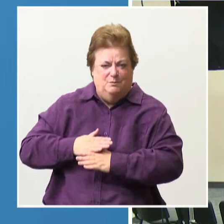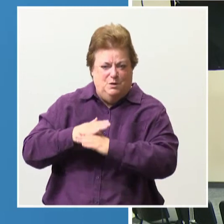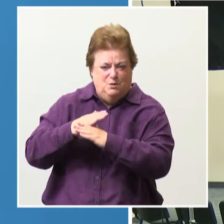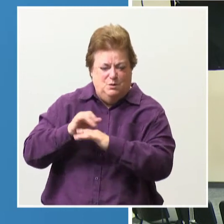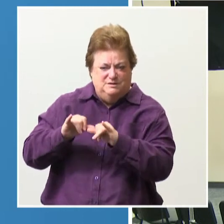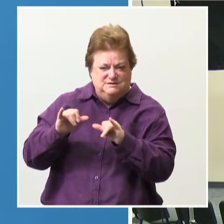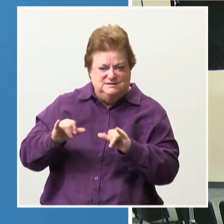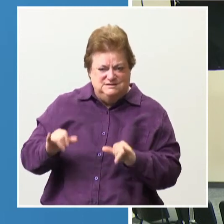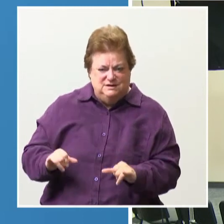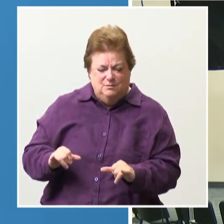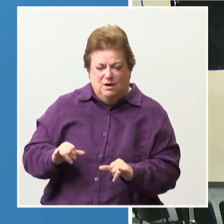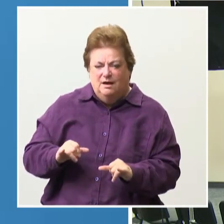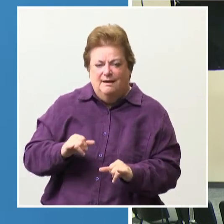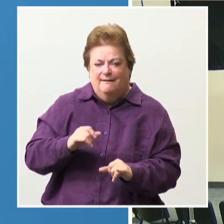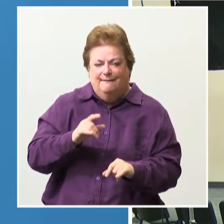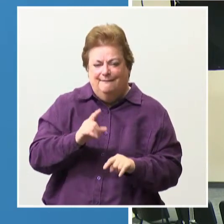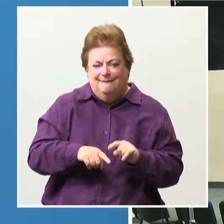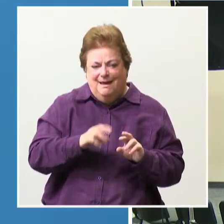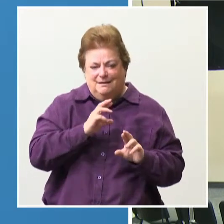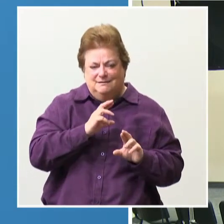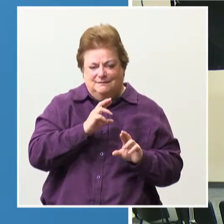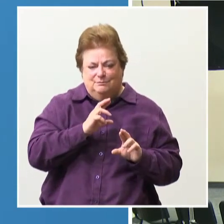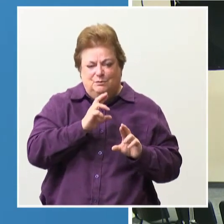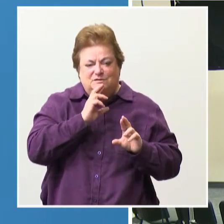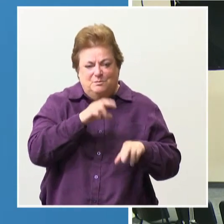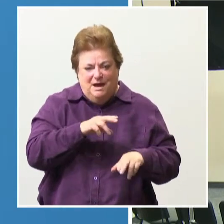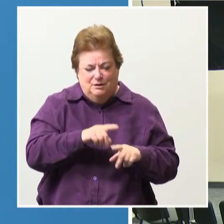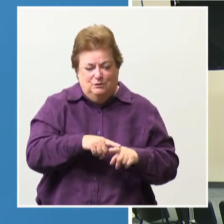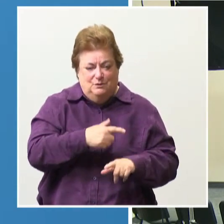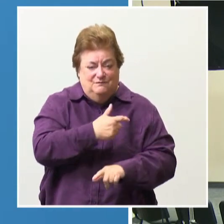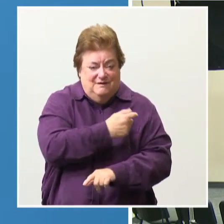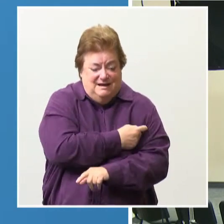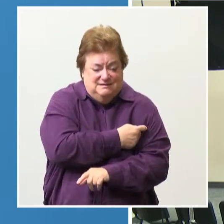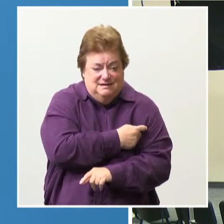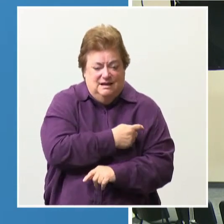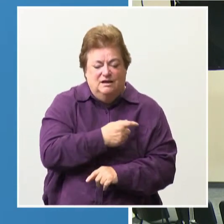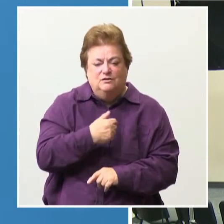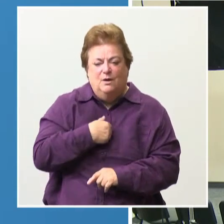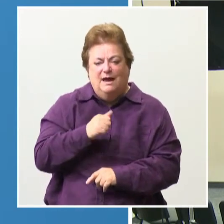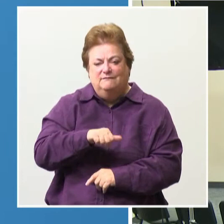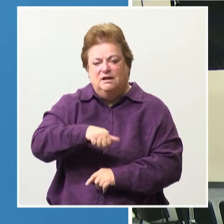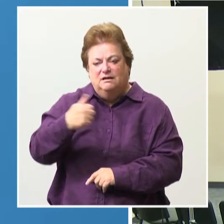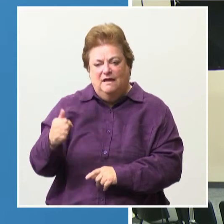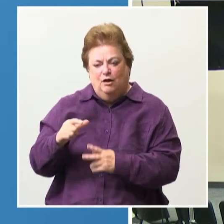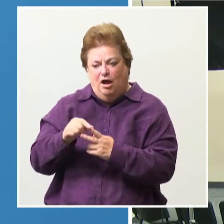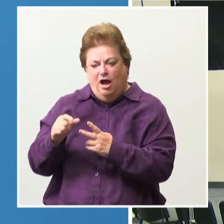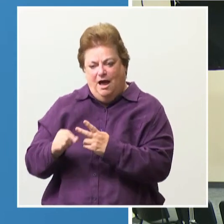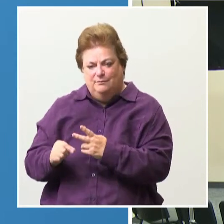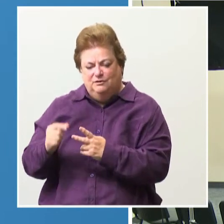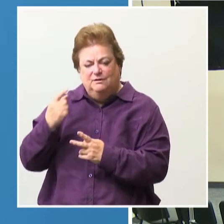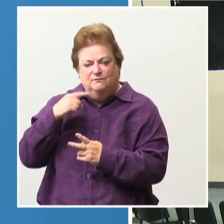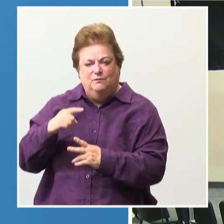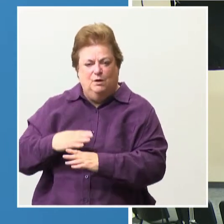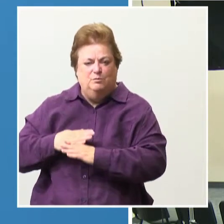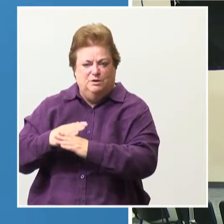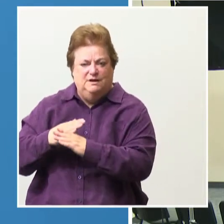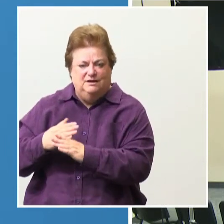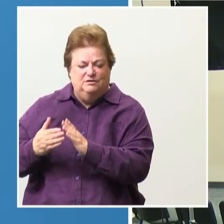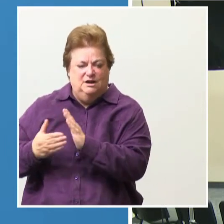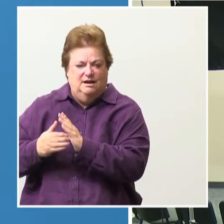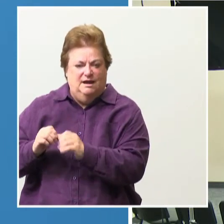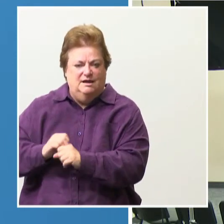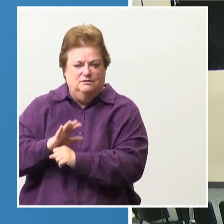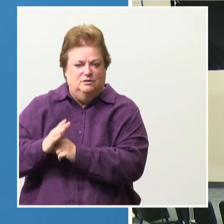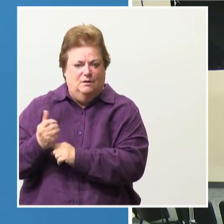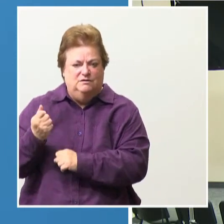necessarily respond to the vaccines an option for getting some protection, some passive immunity to protect against